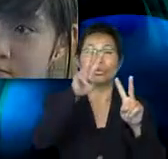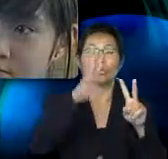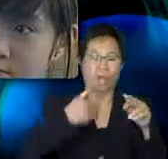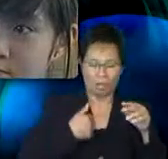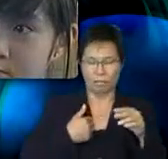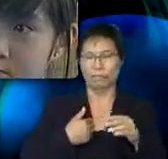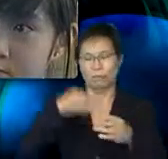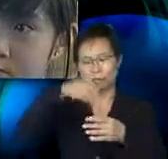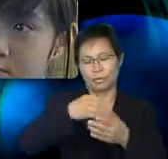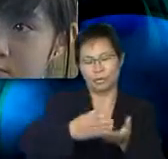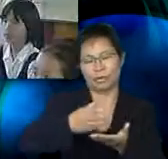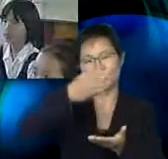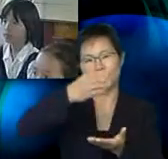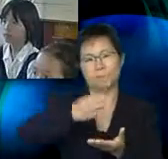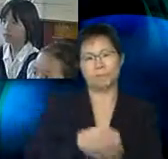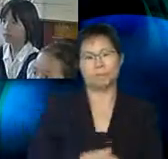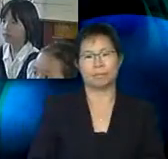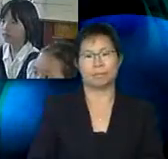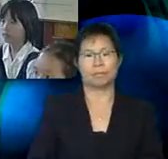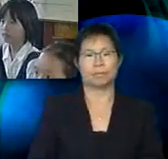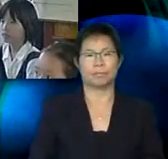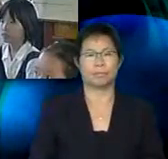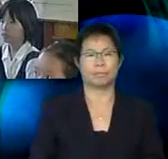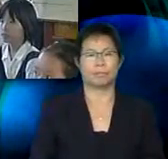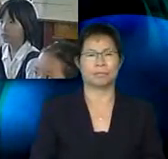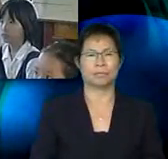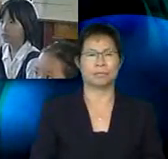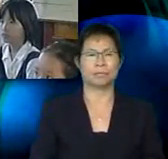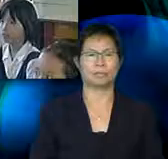Group this all 10 ones